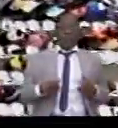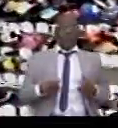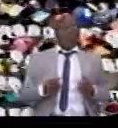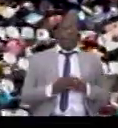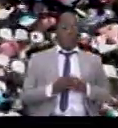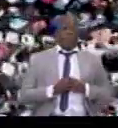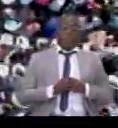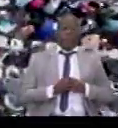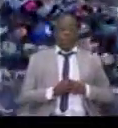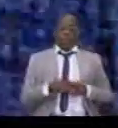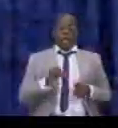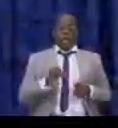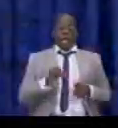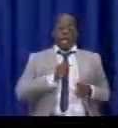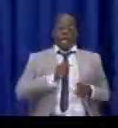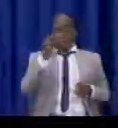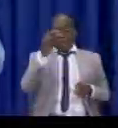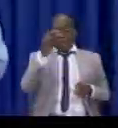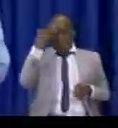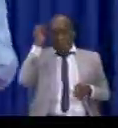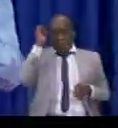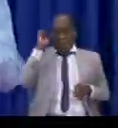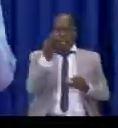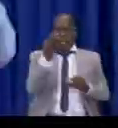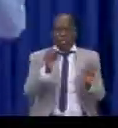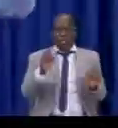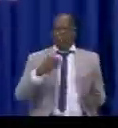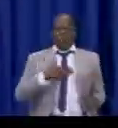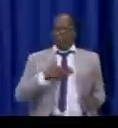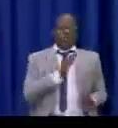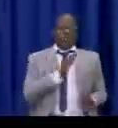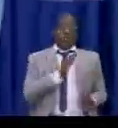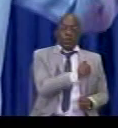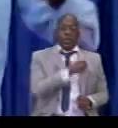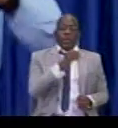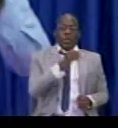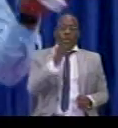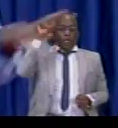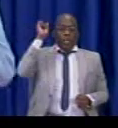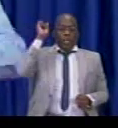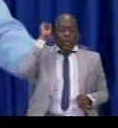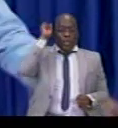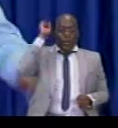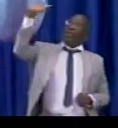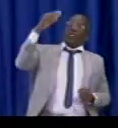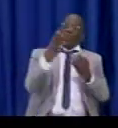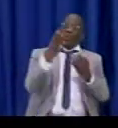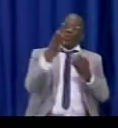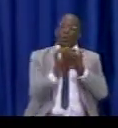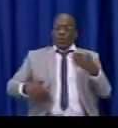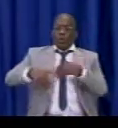lives. I know he rescues my soul, his love covers my sin.